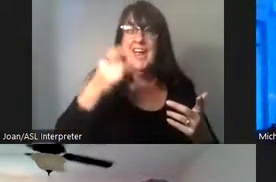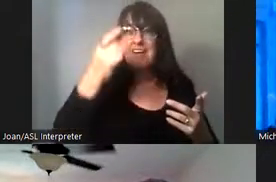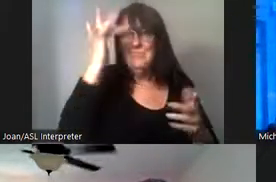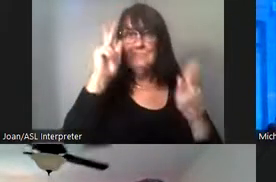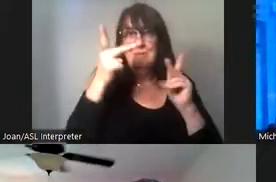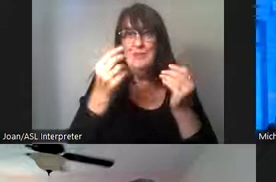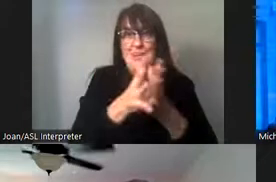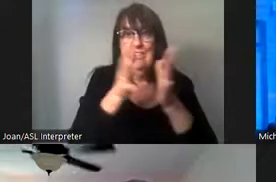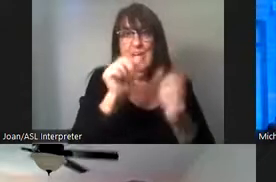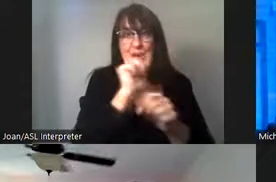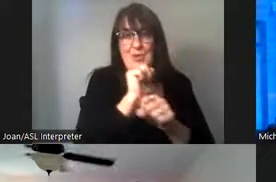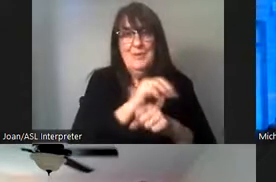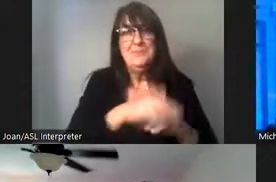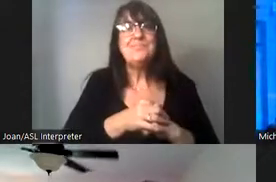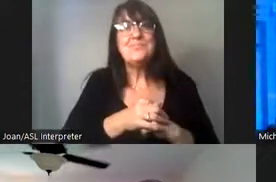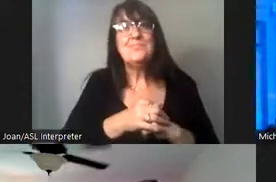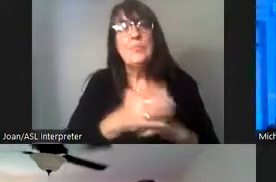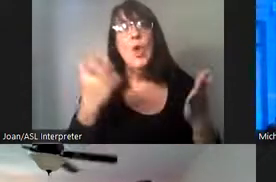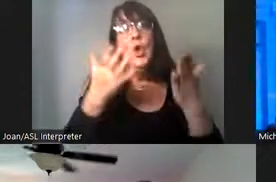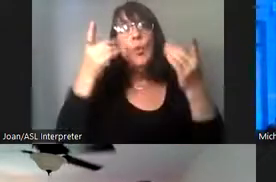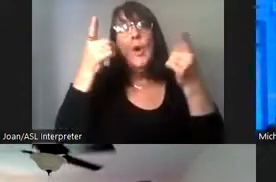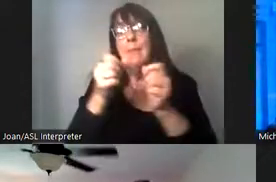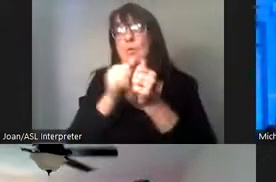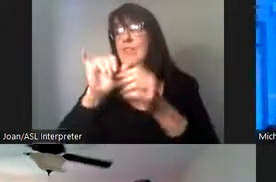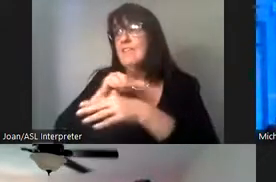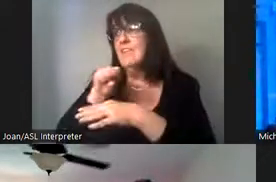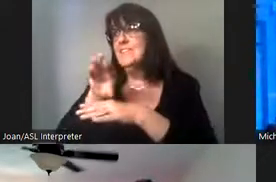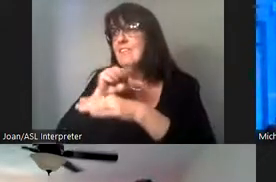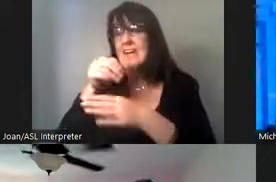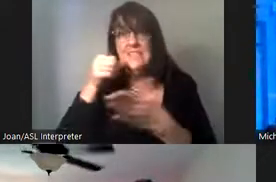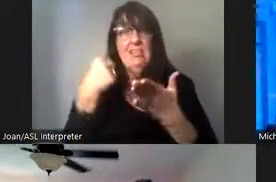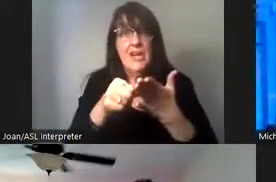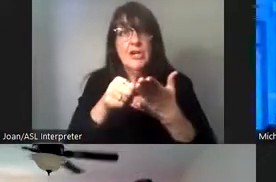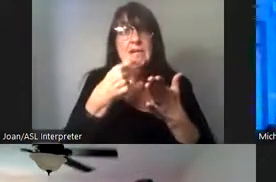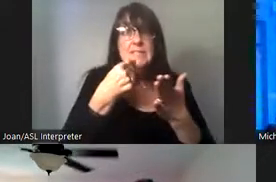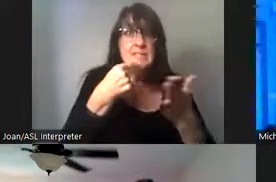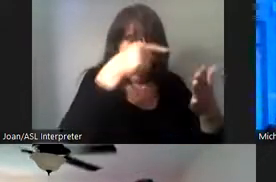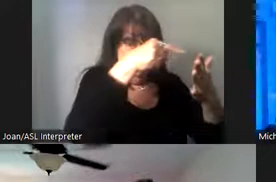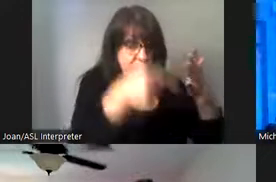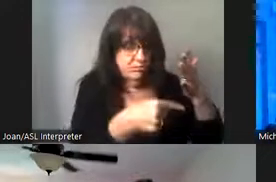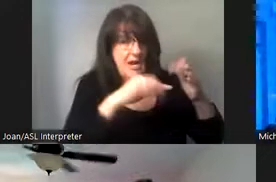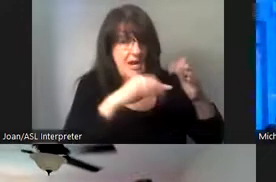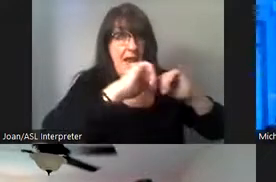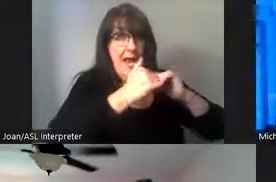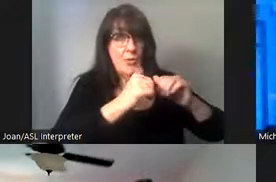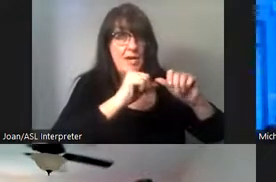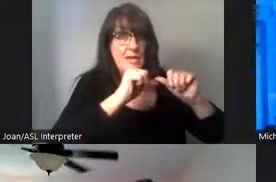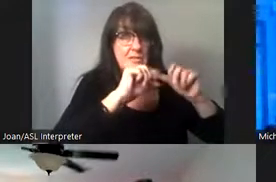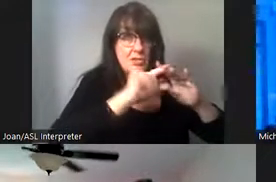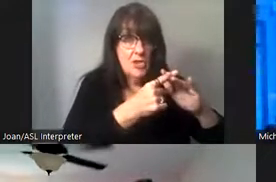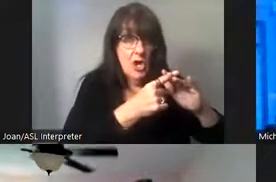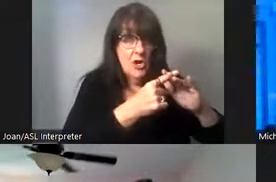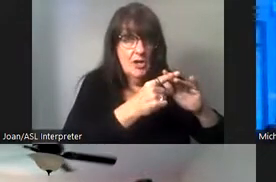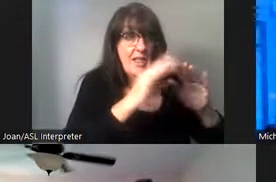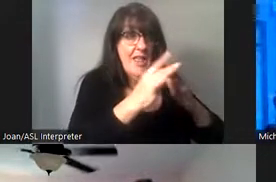just leaving it. So what happened with that advice? Well, the advice letter that said, here's how you might proceed is exactly what led